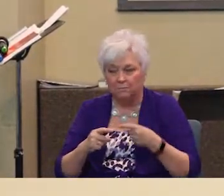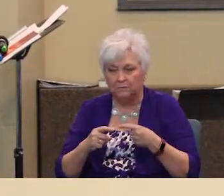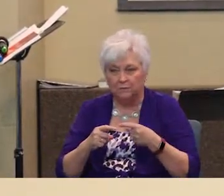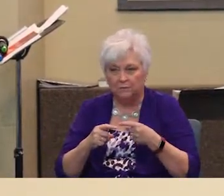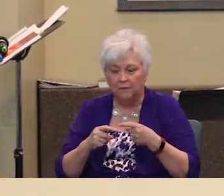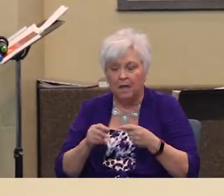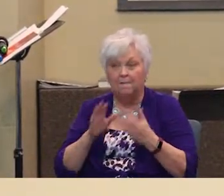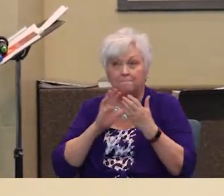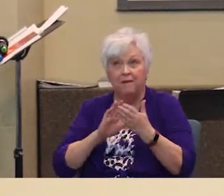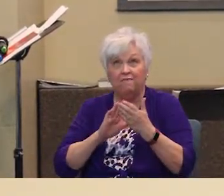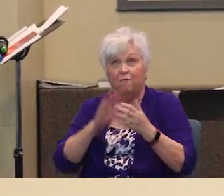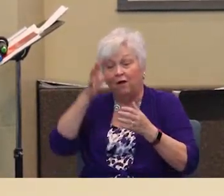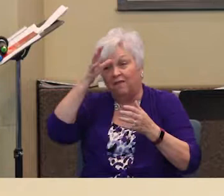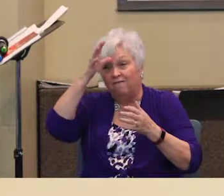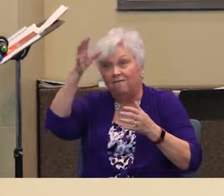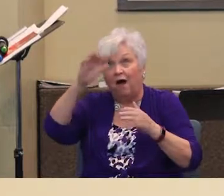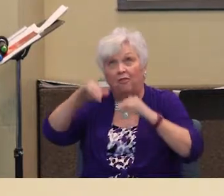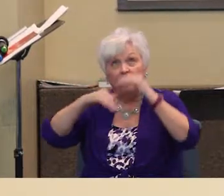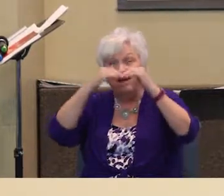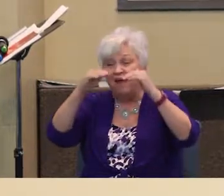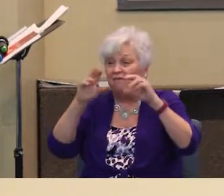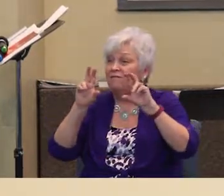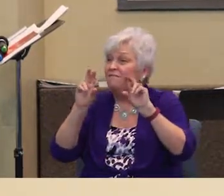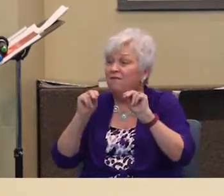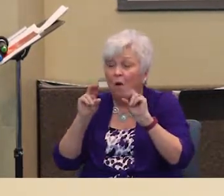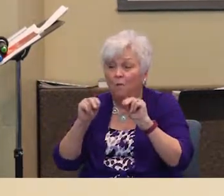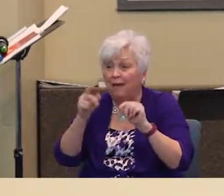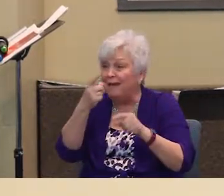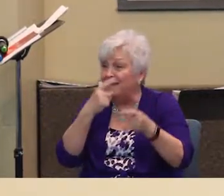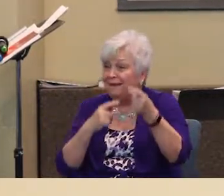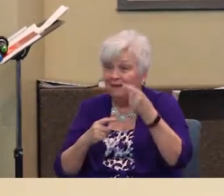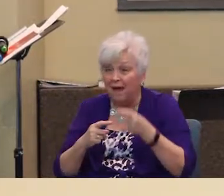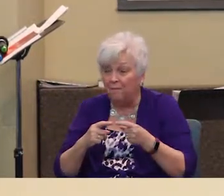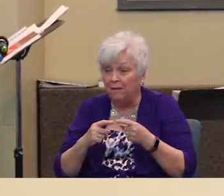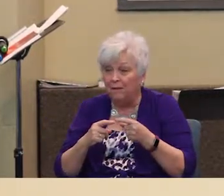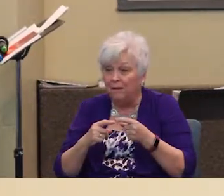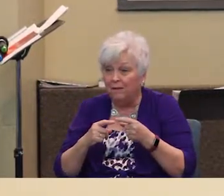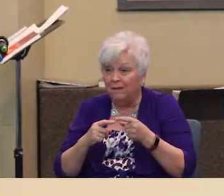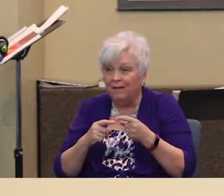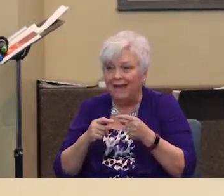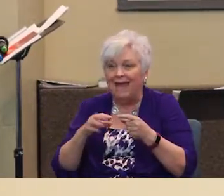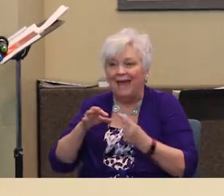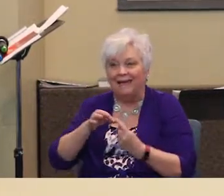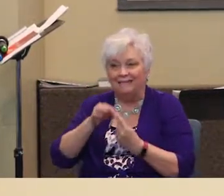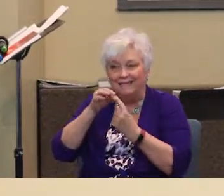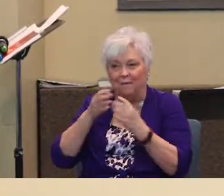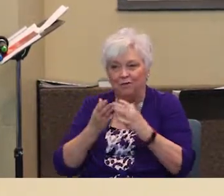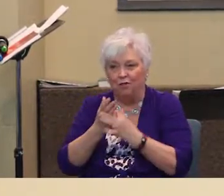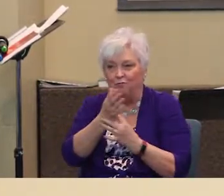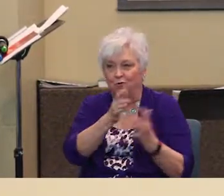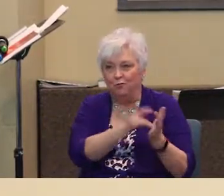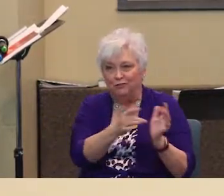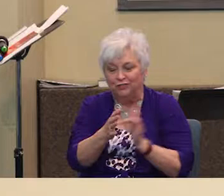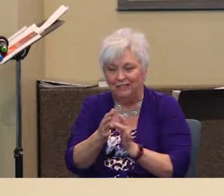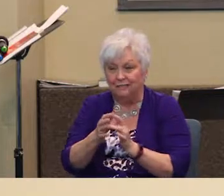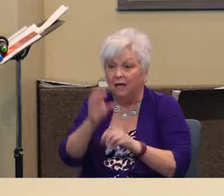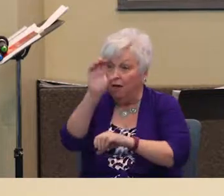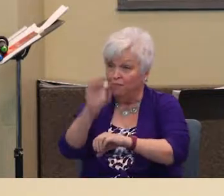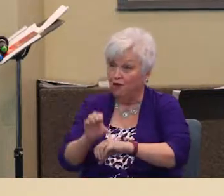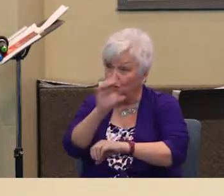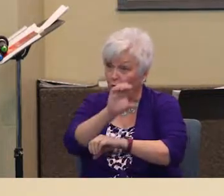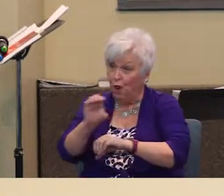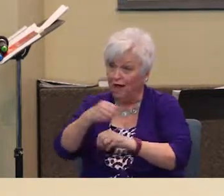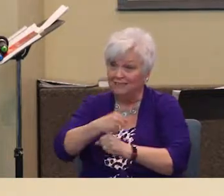before the Father in heaven, no one comes to him except through me. And the cross makes it possible for us